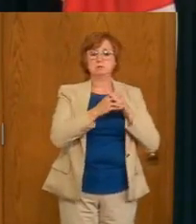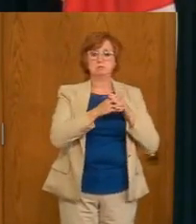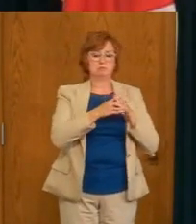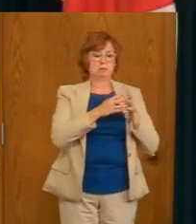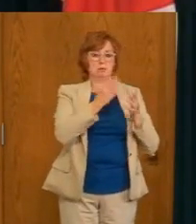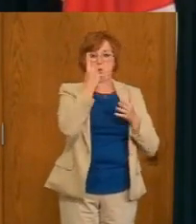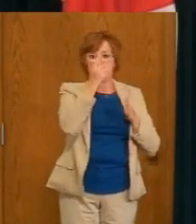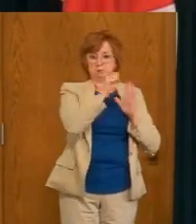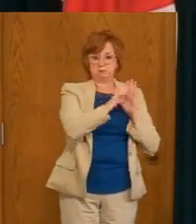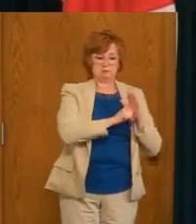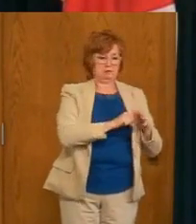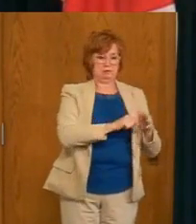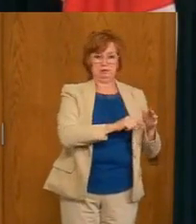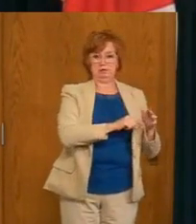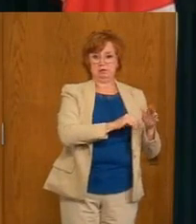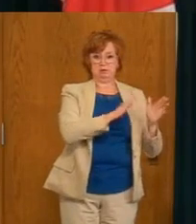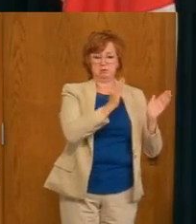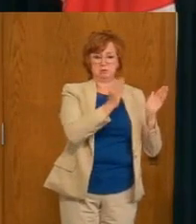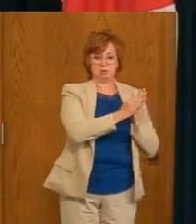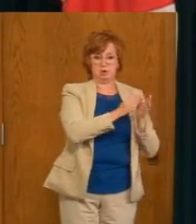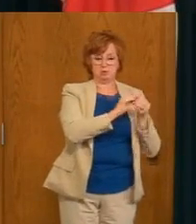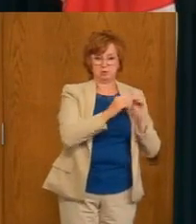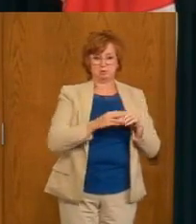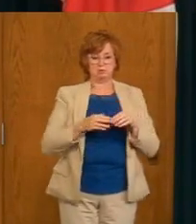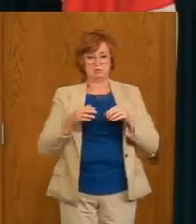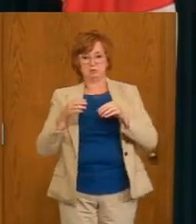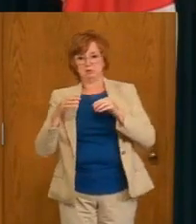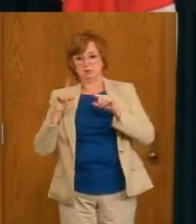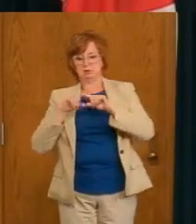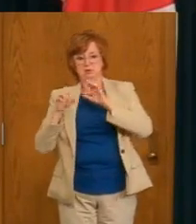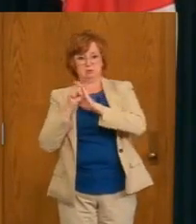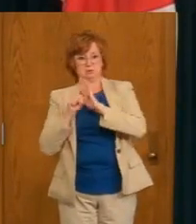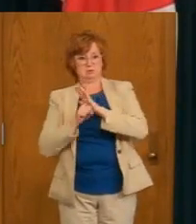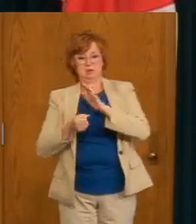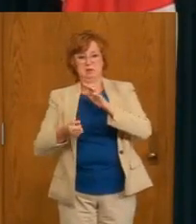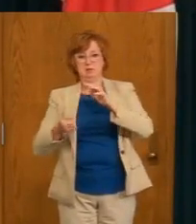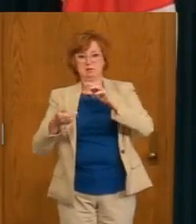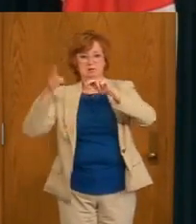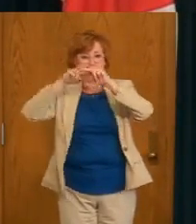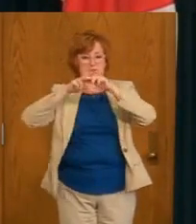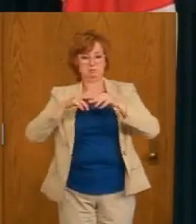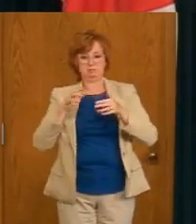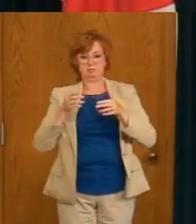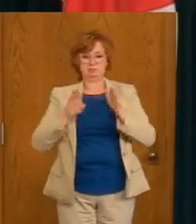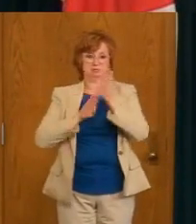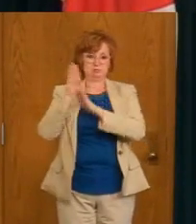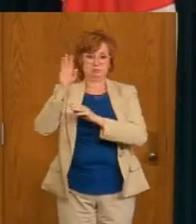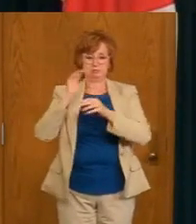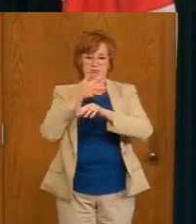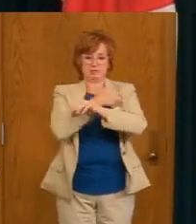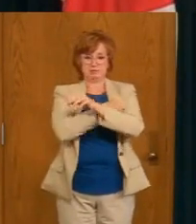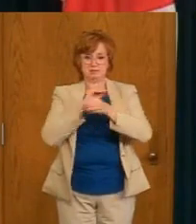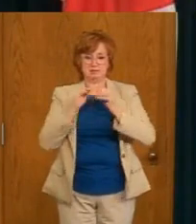surge late summer or fall, your risk will be much higher than what your risk was last year.